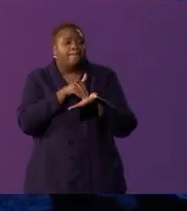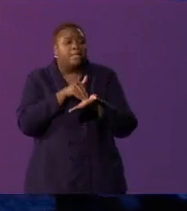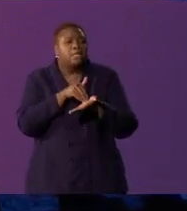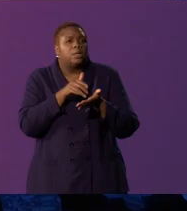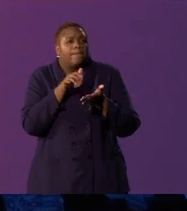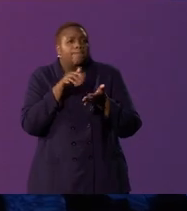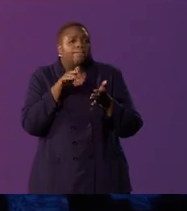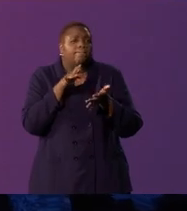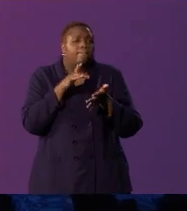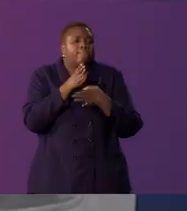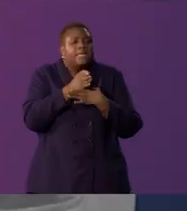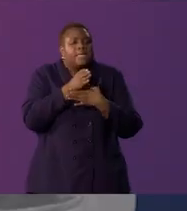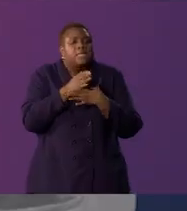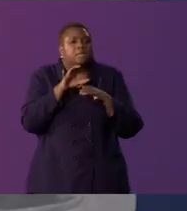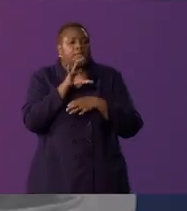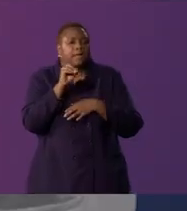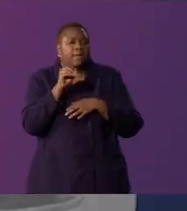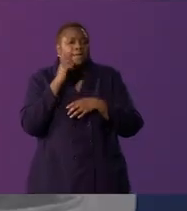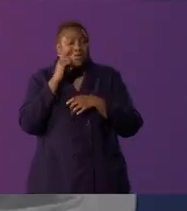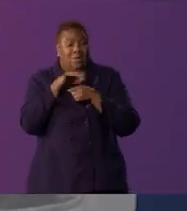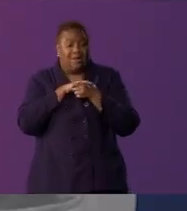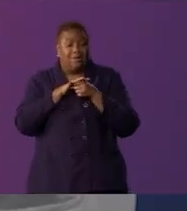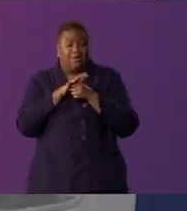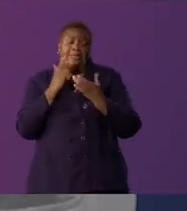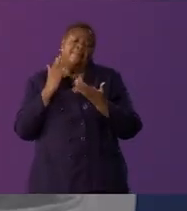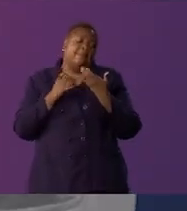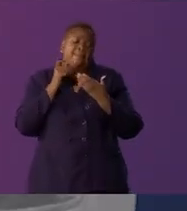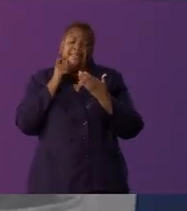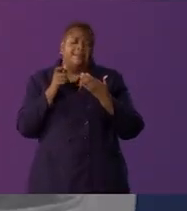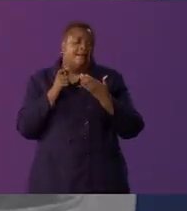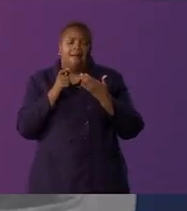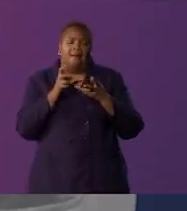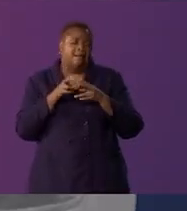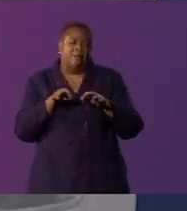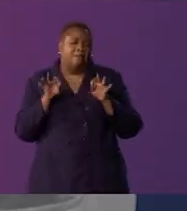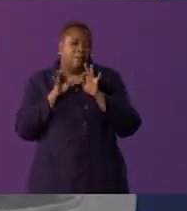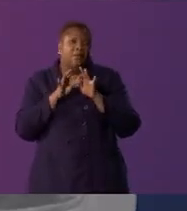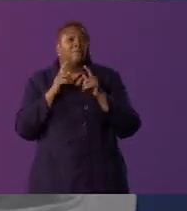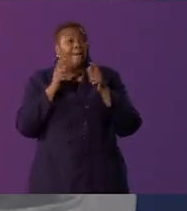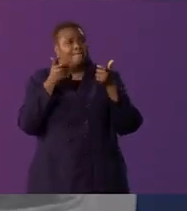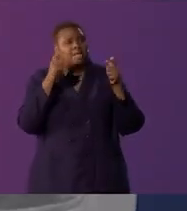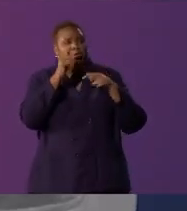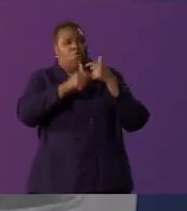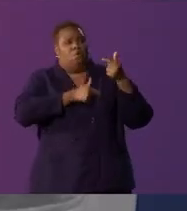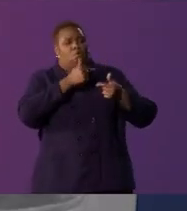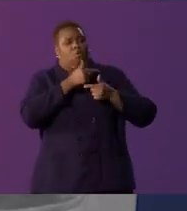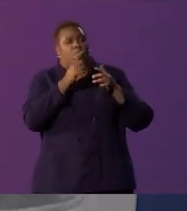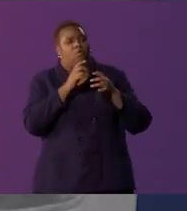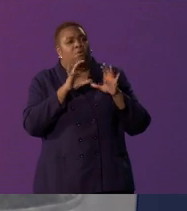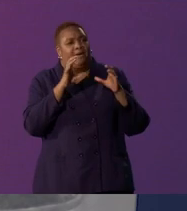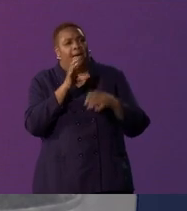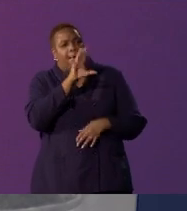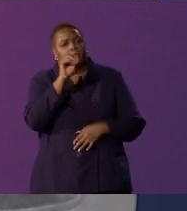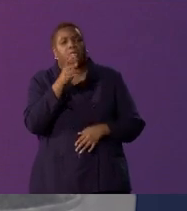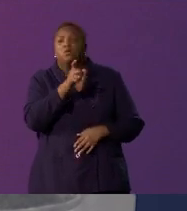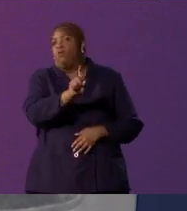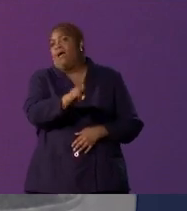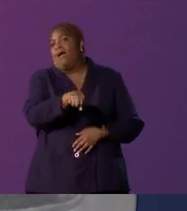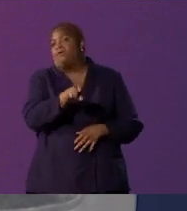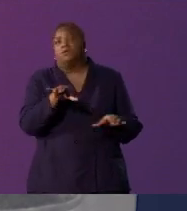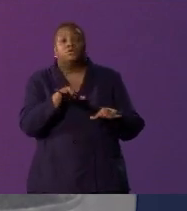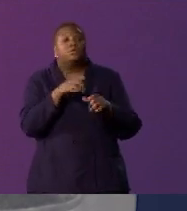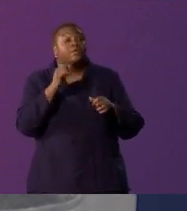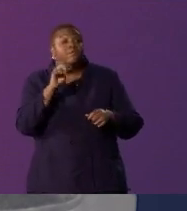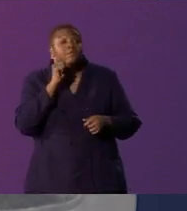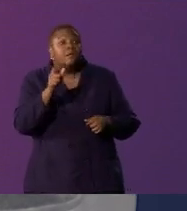in one geography, this may not be that important. But if you're a big global company, oh my God, you have to do this. Because if you